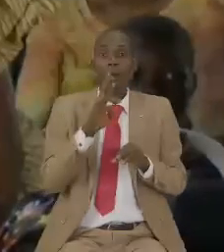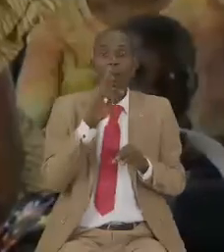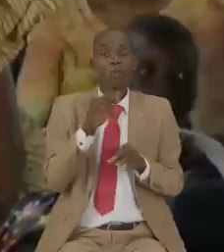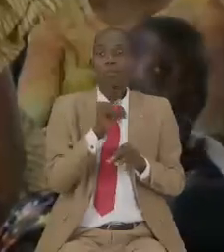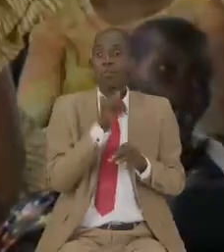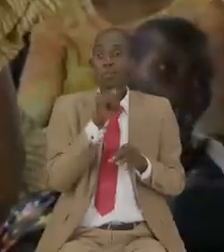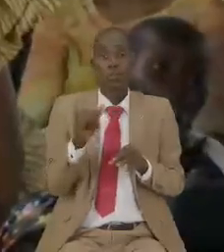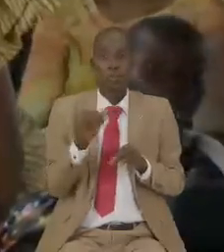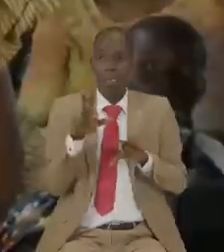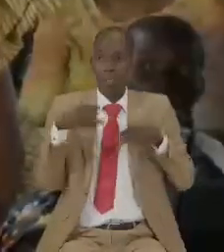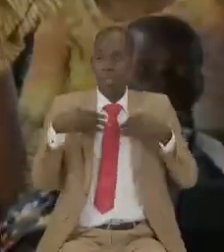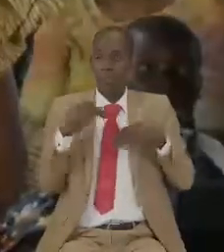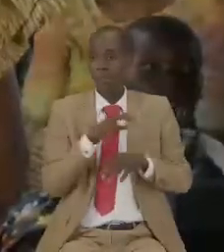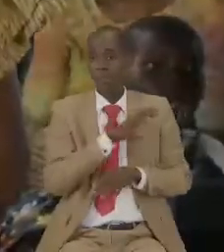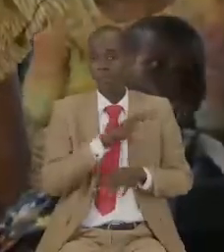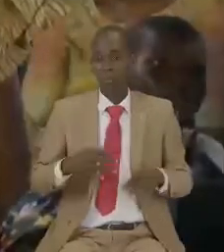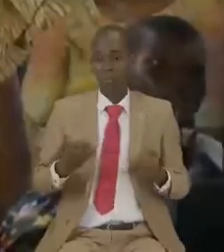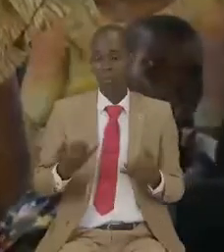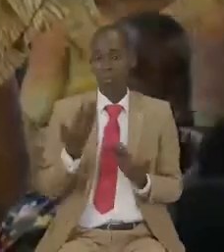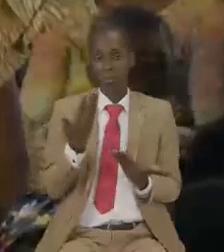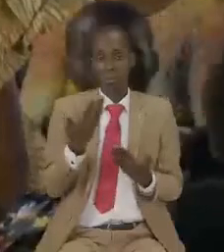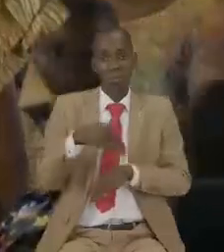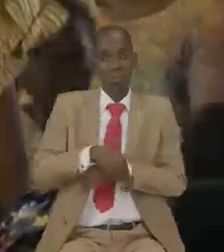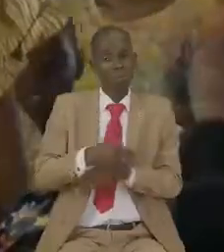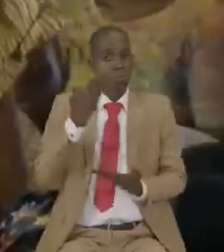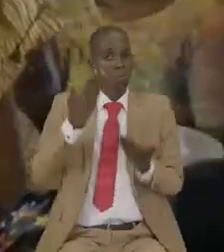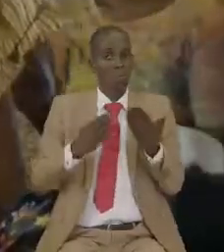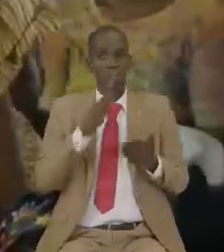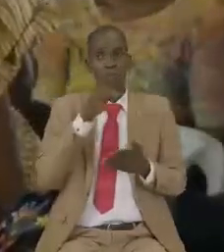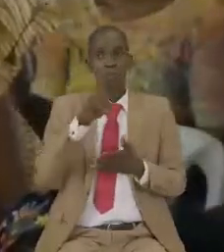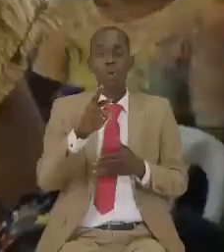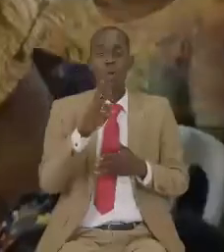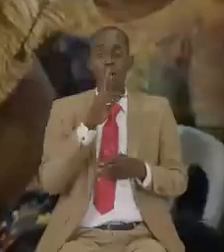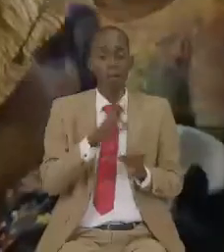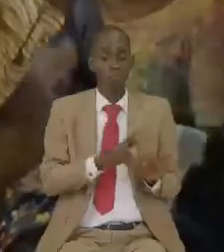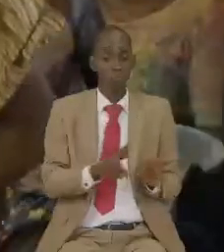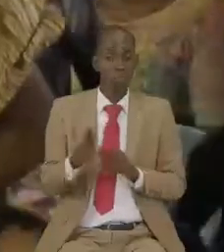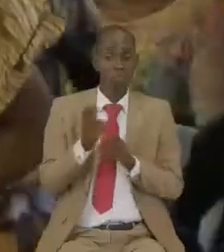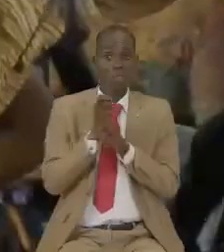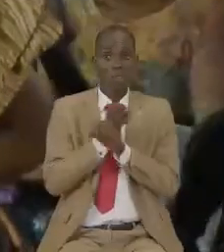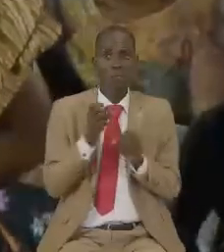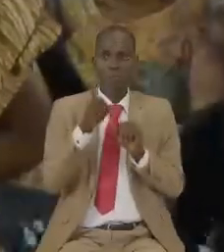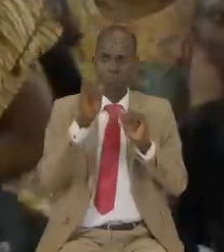night. I want to get my own miracle. Tonight is my night.